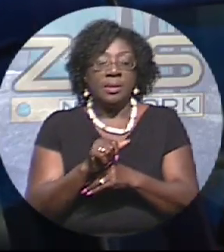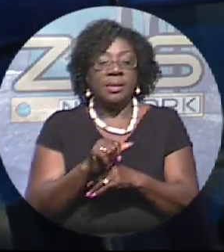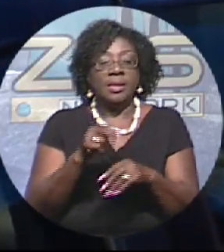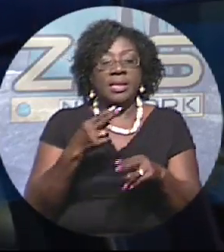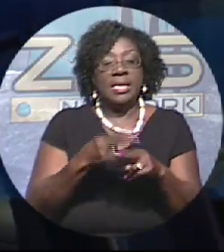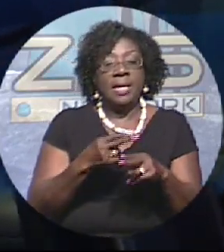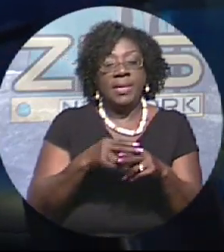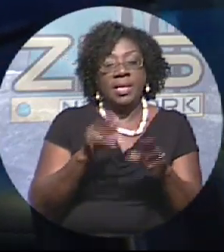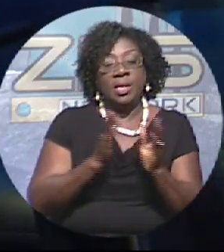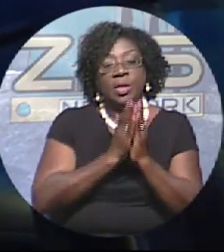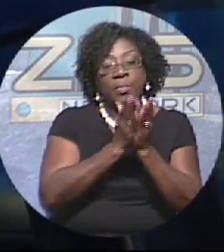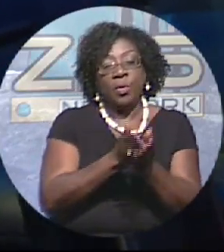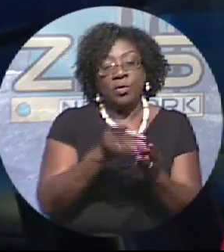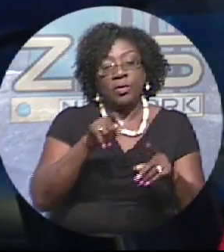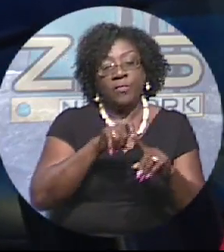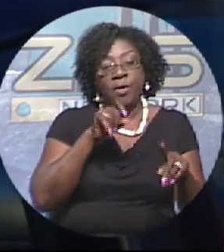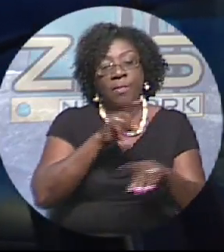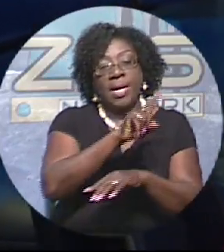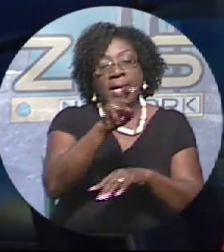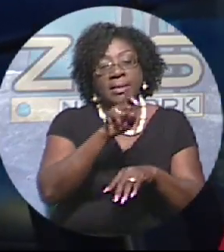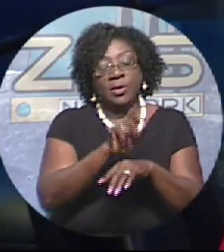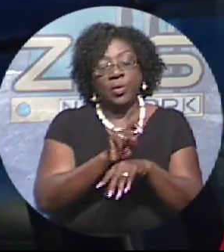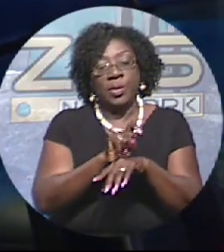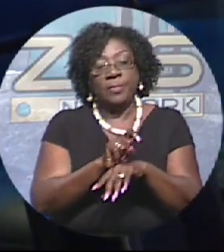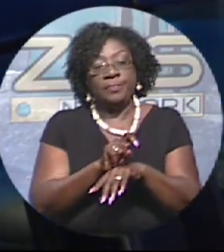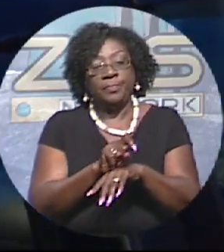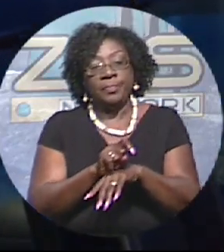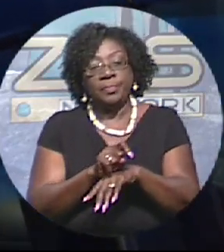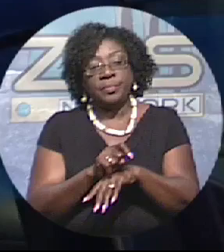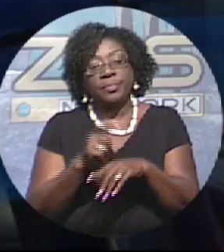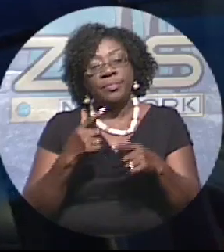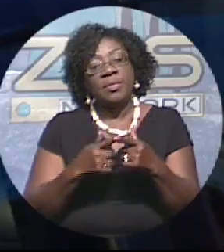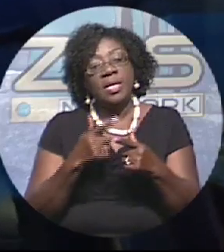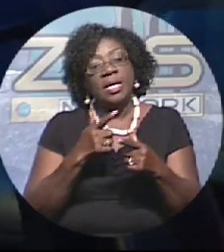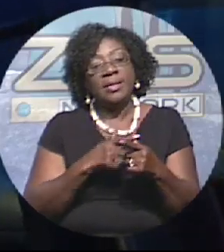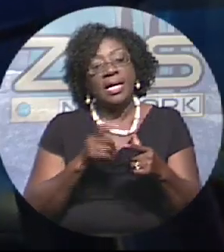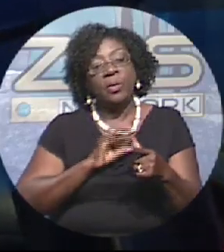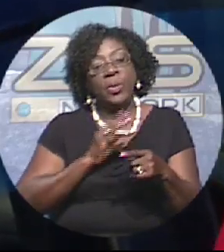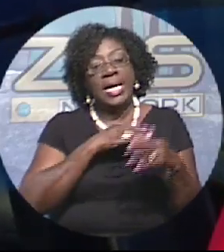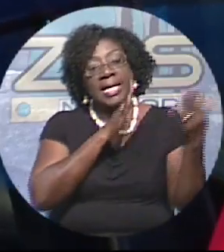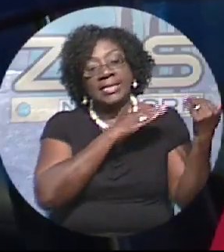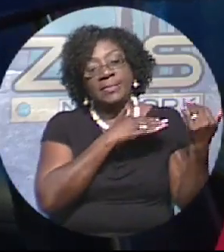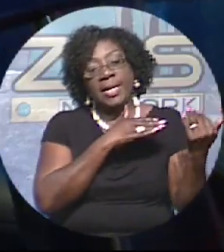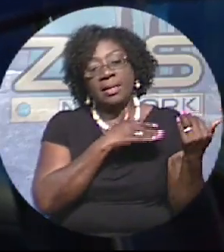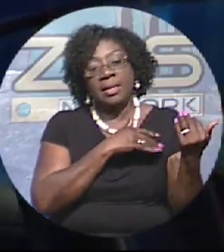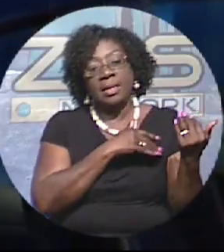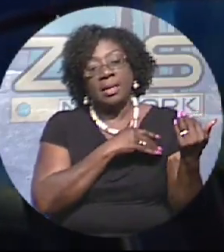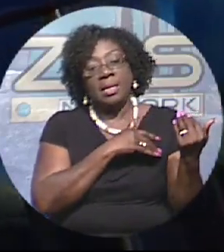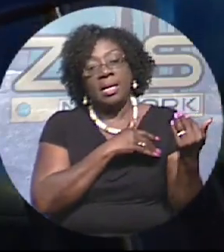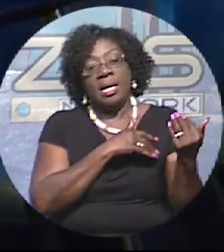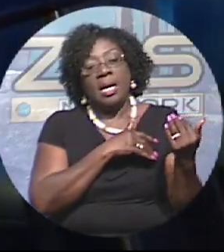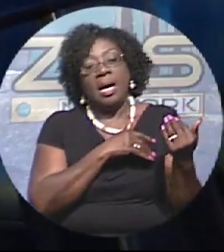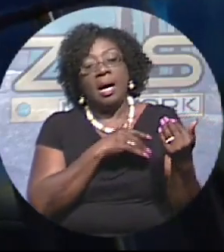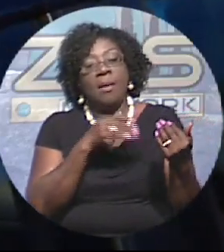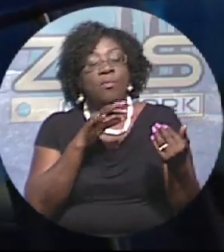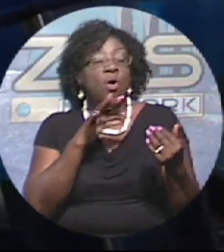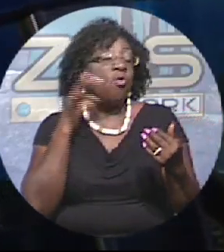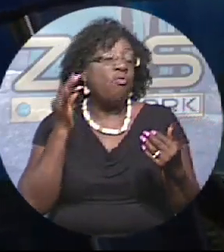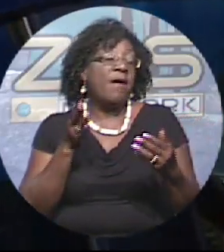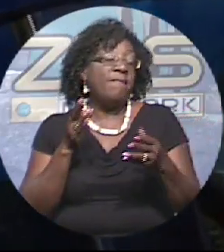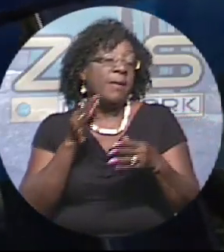is a boat sailed by the young guys, Exuma Sailing Club. And then we expect, obviously, Reverend McPhee is coming along